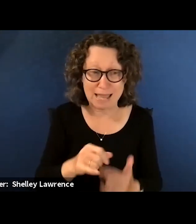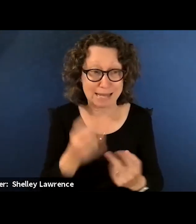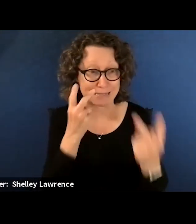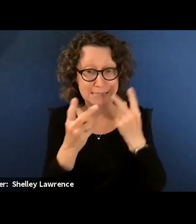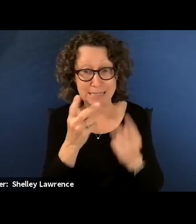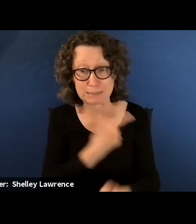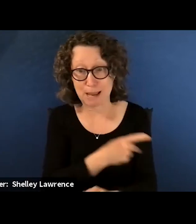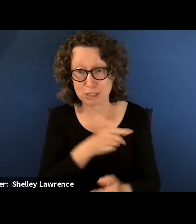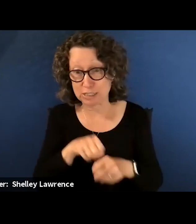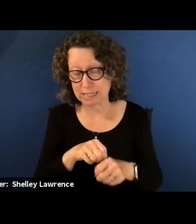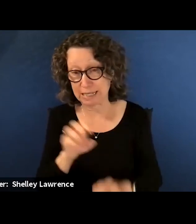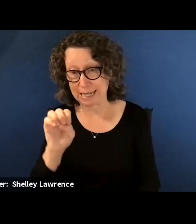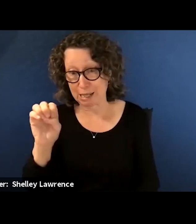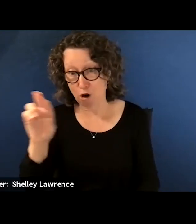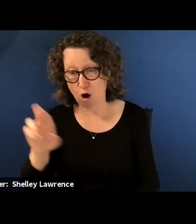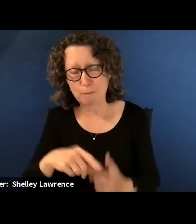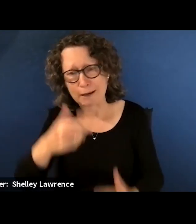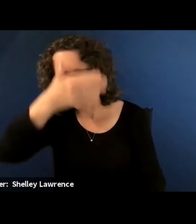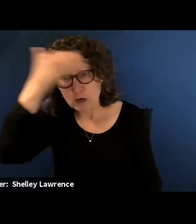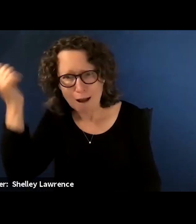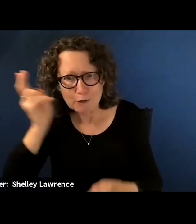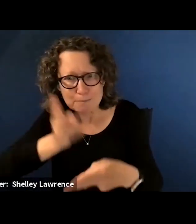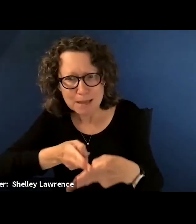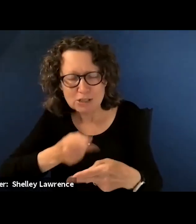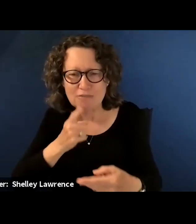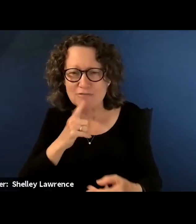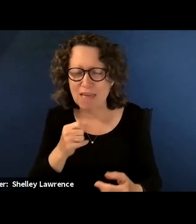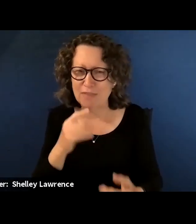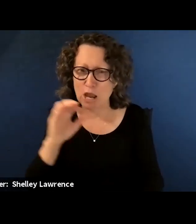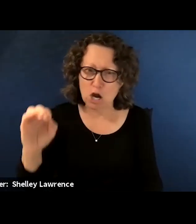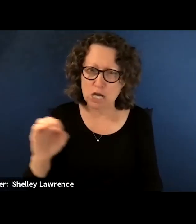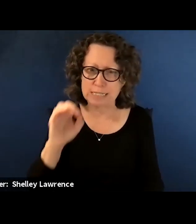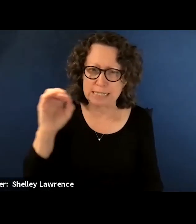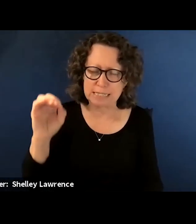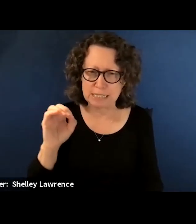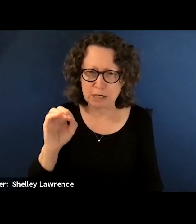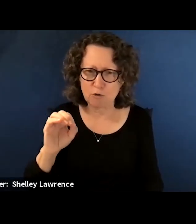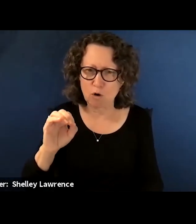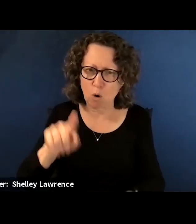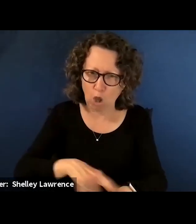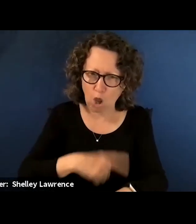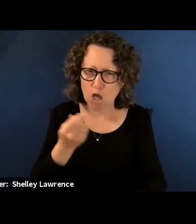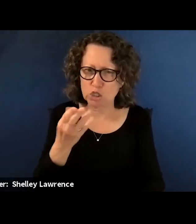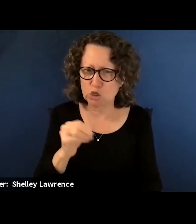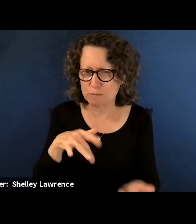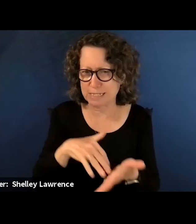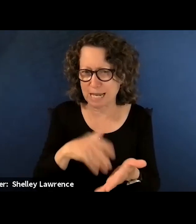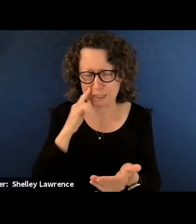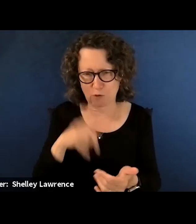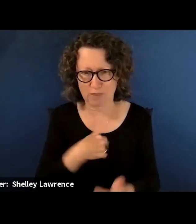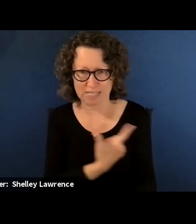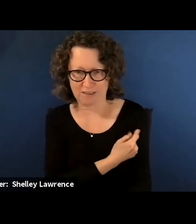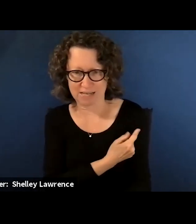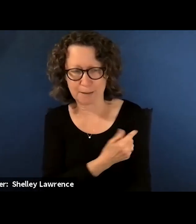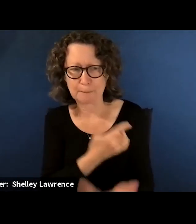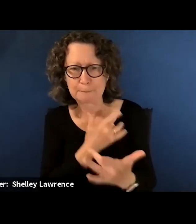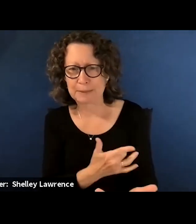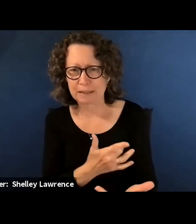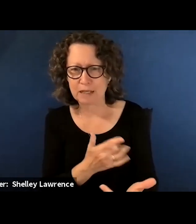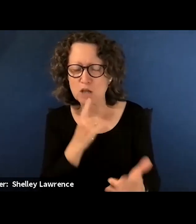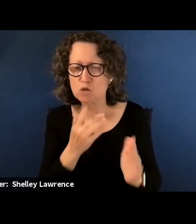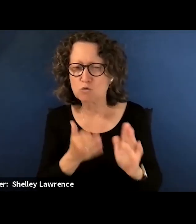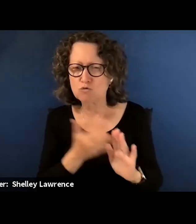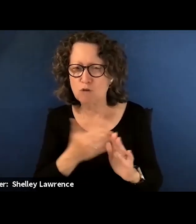his ER, but he forgot to mention that there are 0 long-term studies for these vaccines. Studies originally are to run